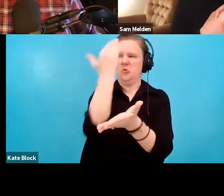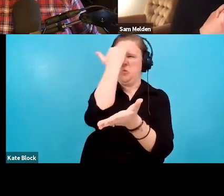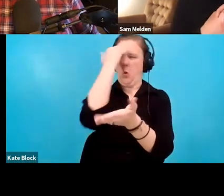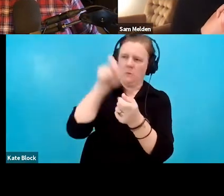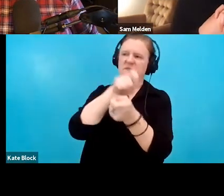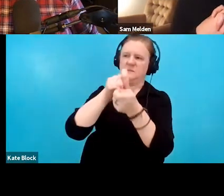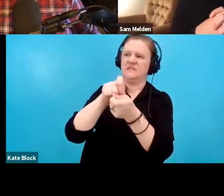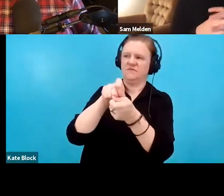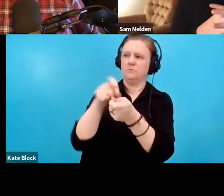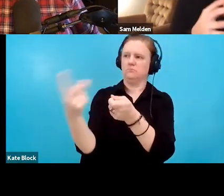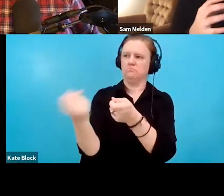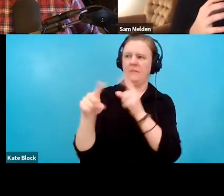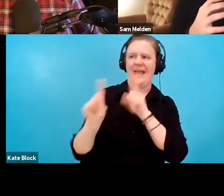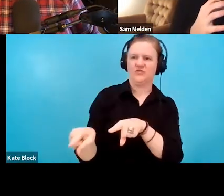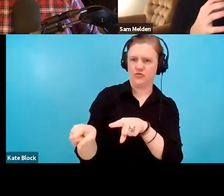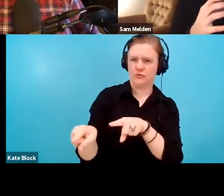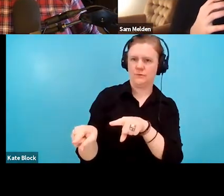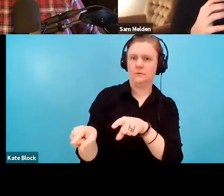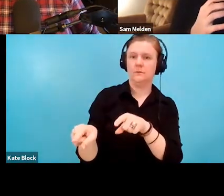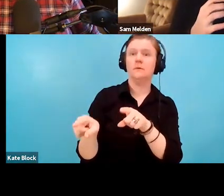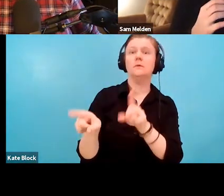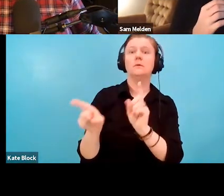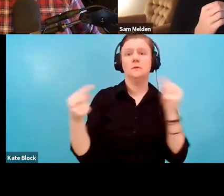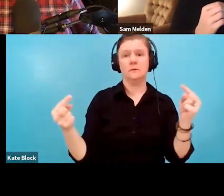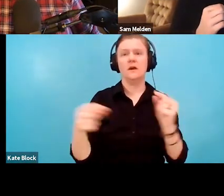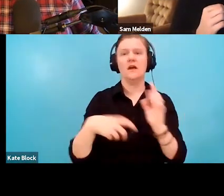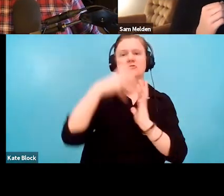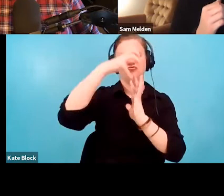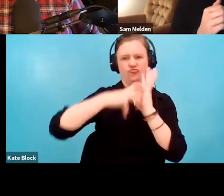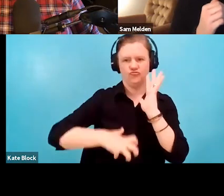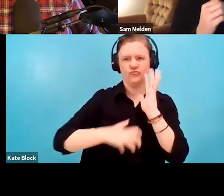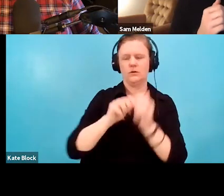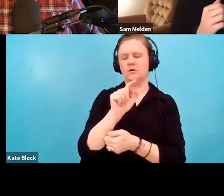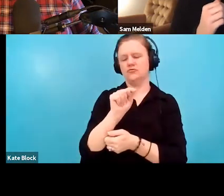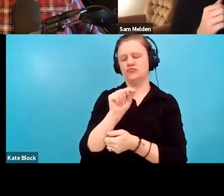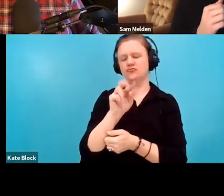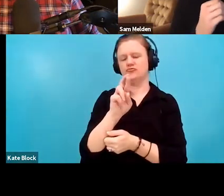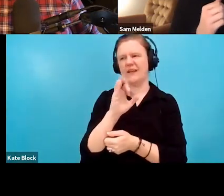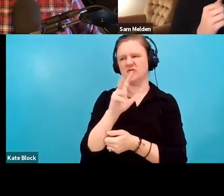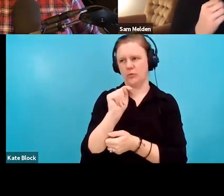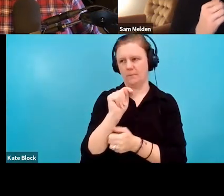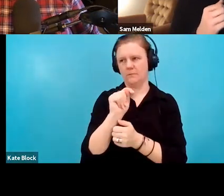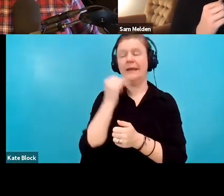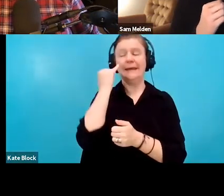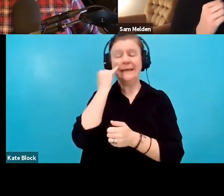specific answers to those things. The other side of that is transcripts. When you complete the